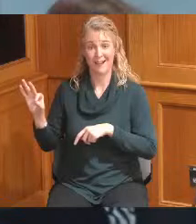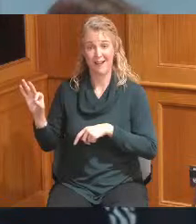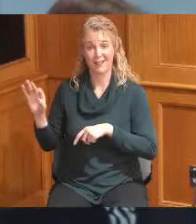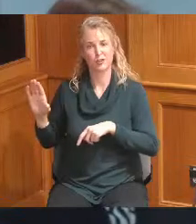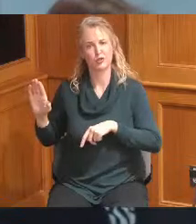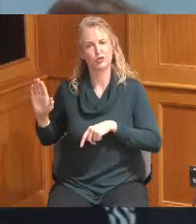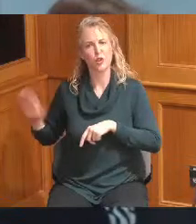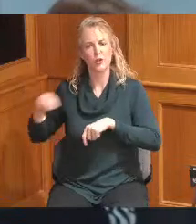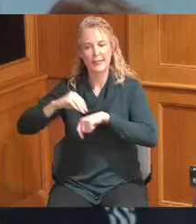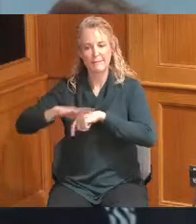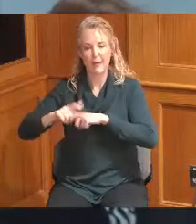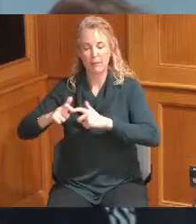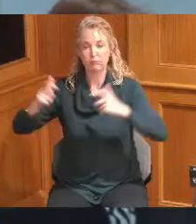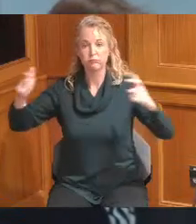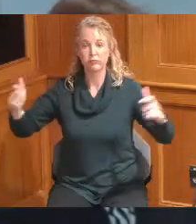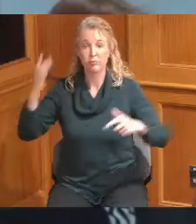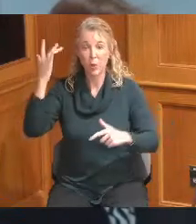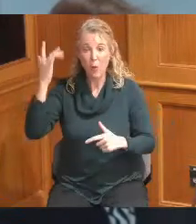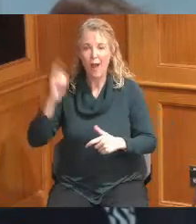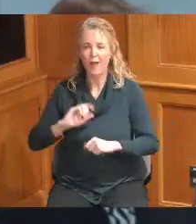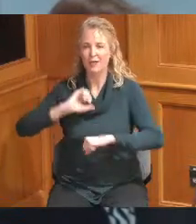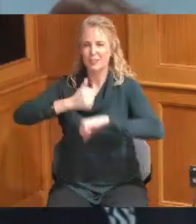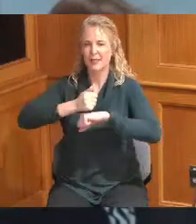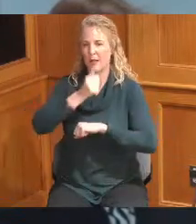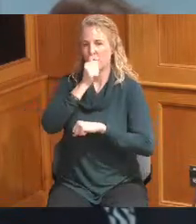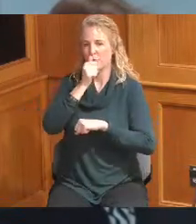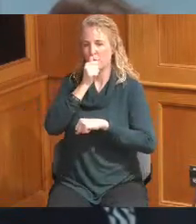expanded her impact by establishing a private